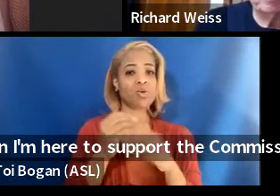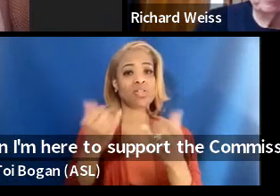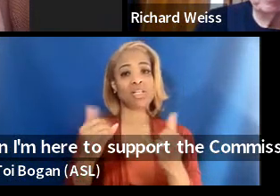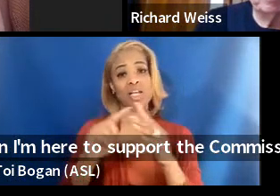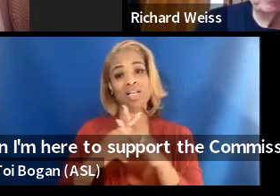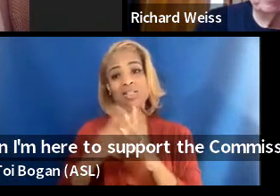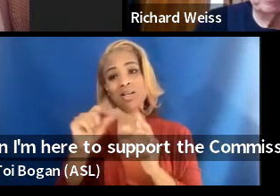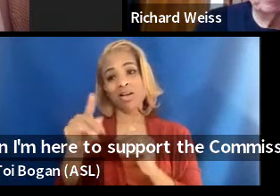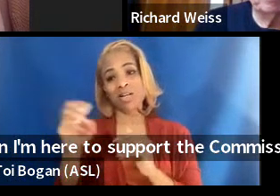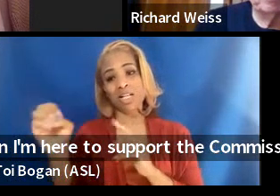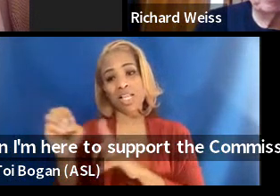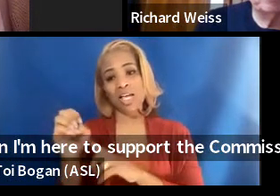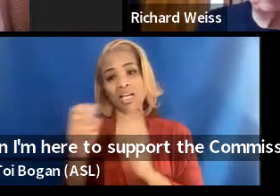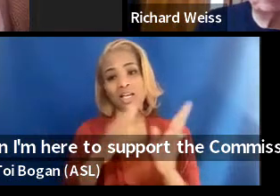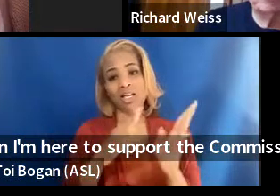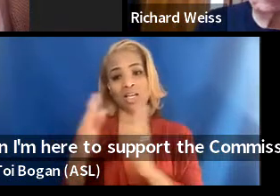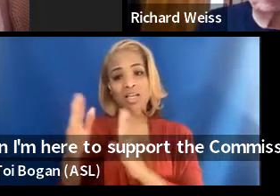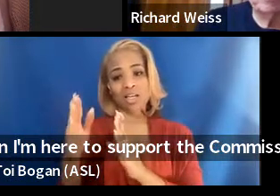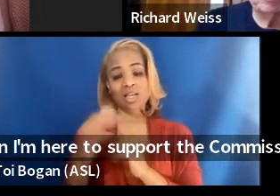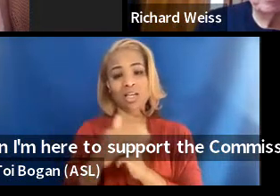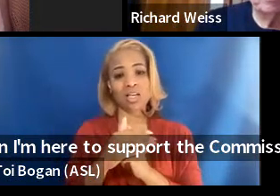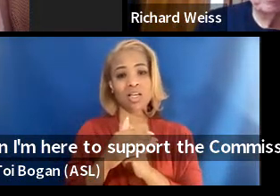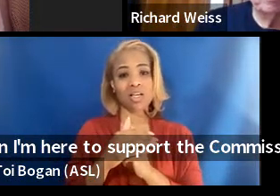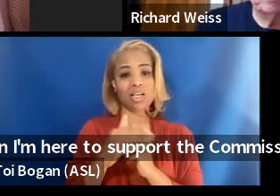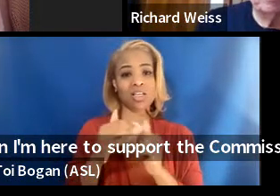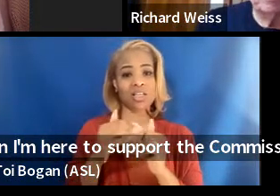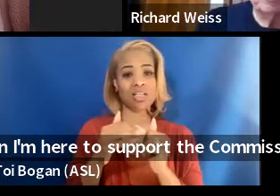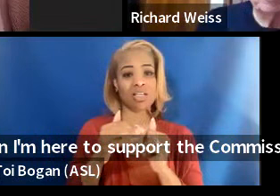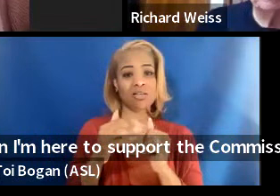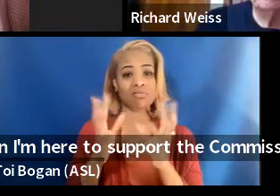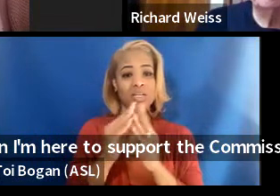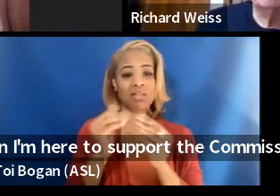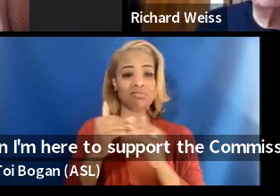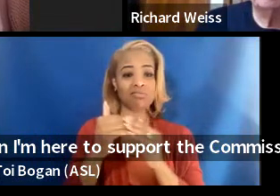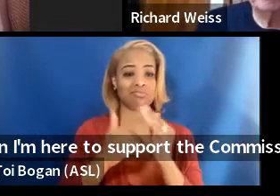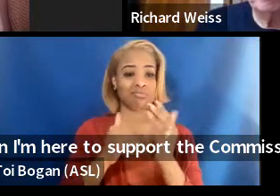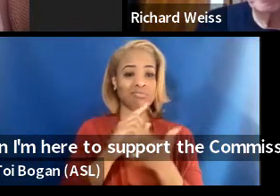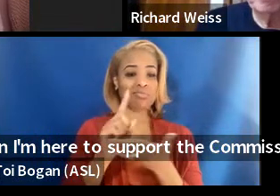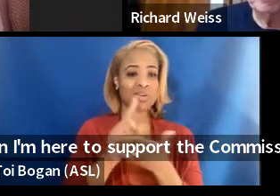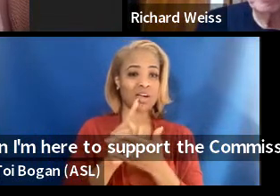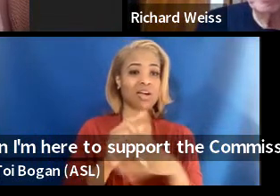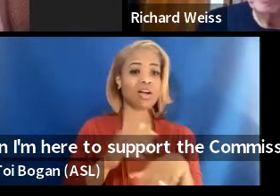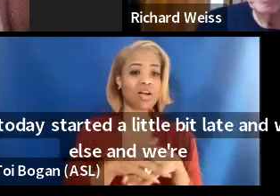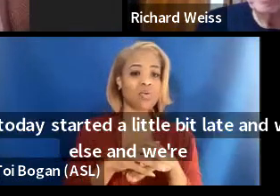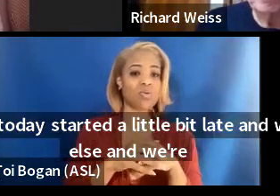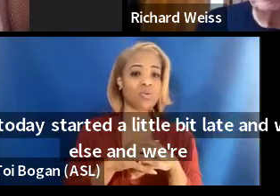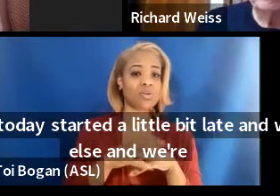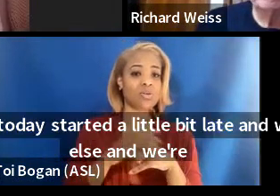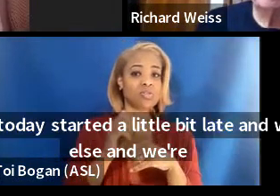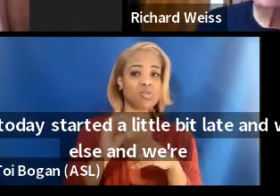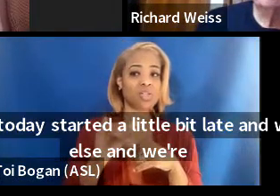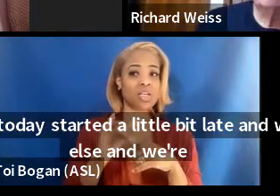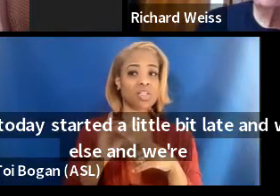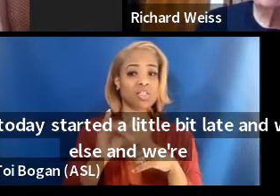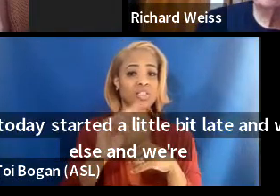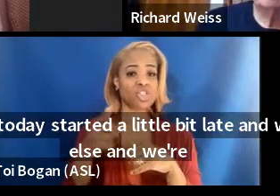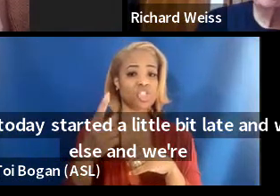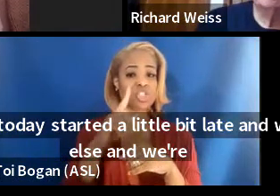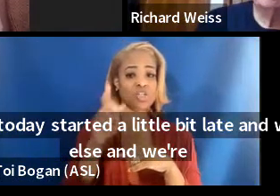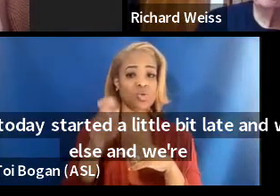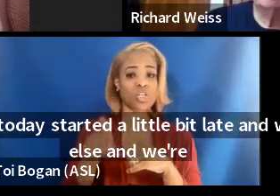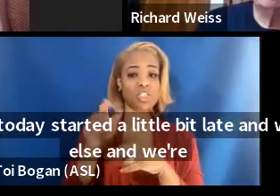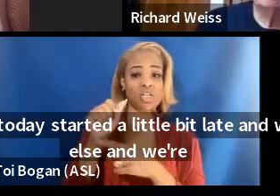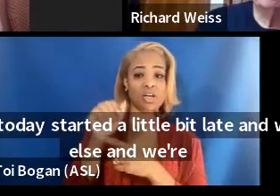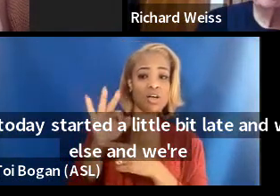whatever else, so we're kind of clocking it on under an hour, and ultimately just a question, which is truly just a question, but a question of